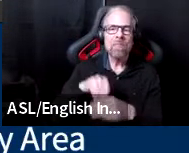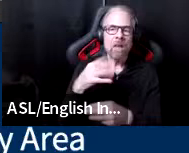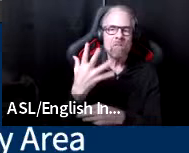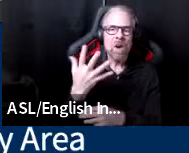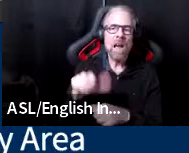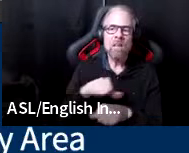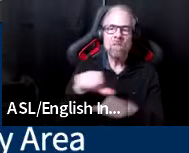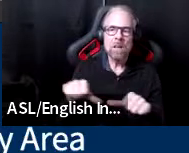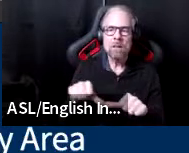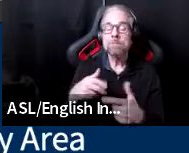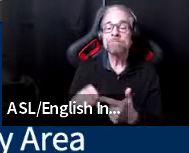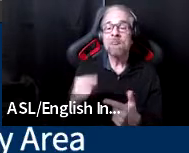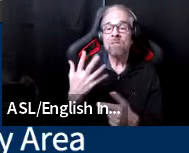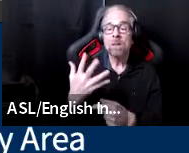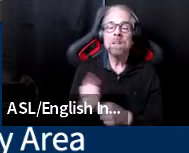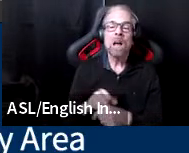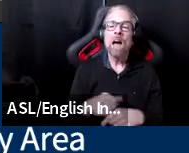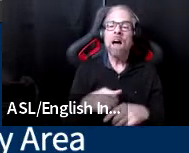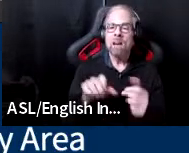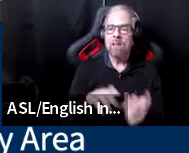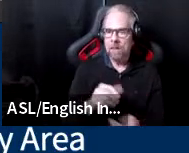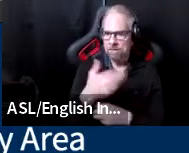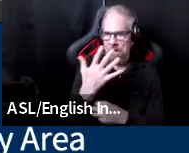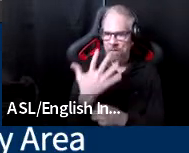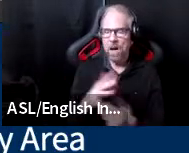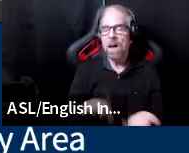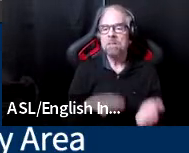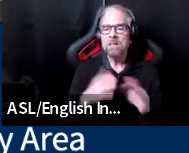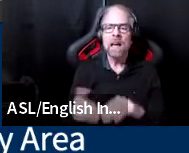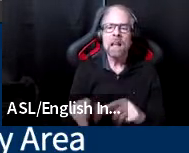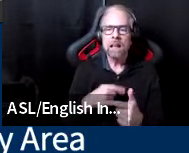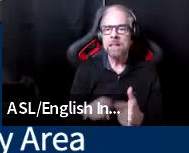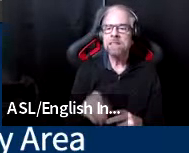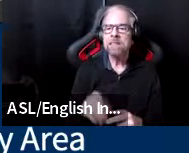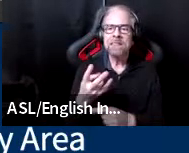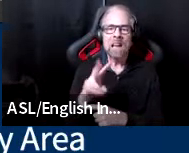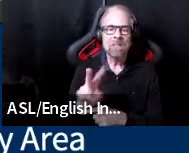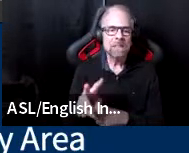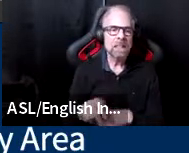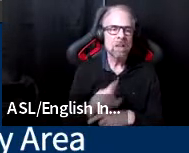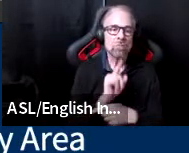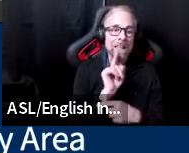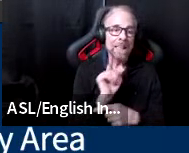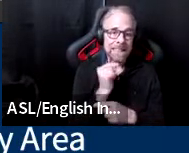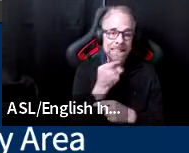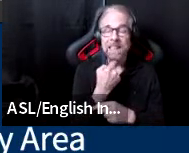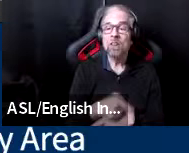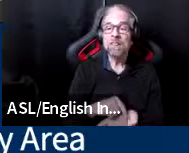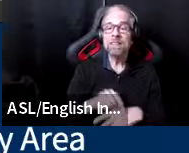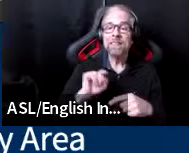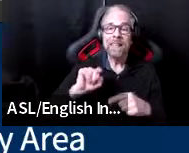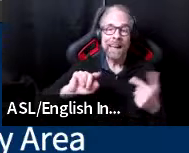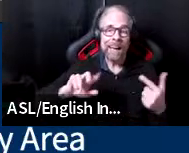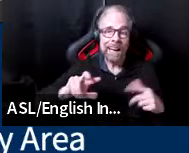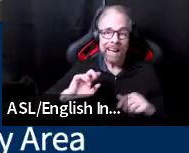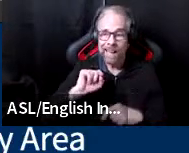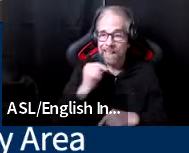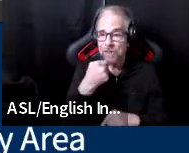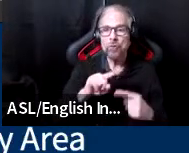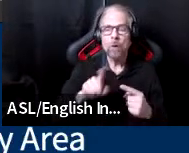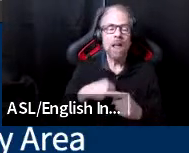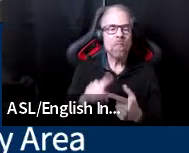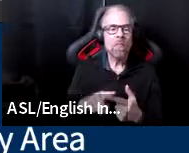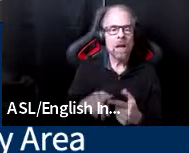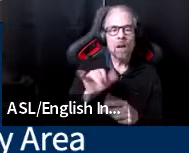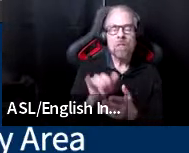fatal crashes and 17 serious injury crashes. Most of these were due to short merging, diverging weaving areas,